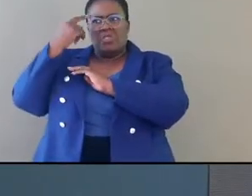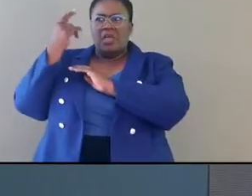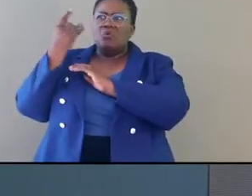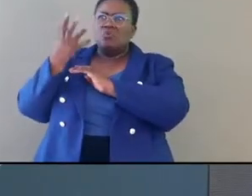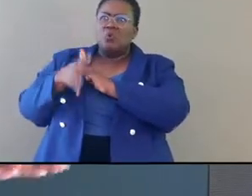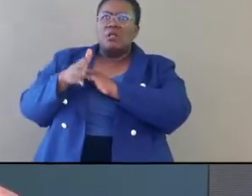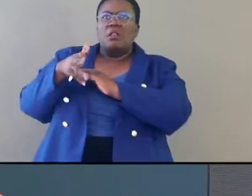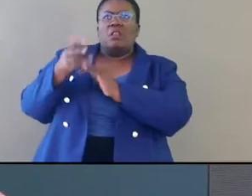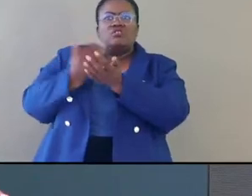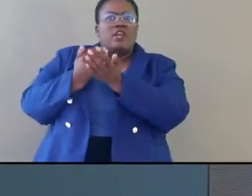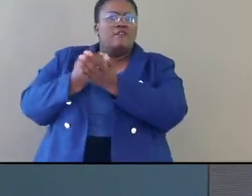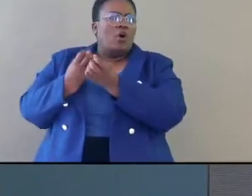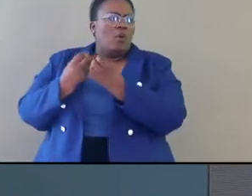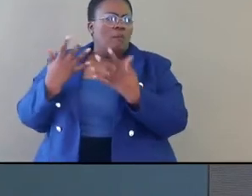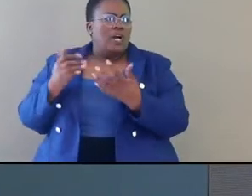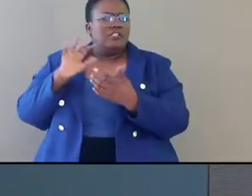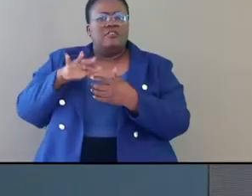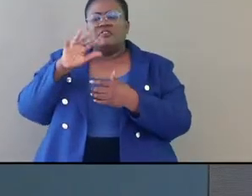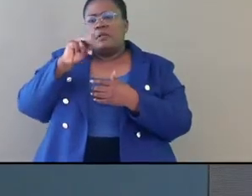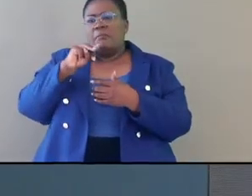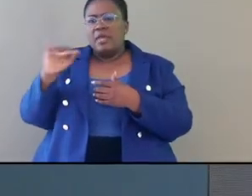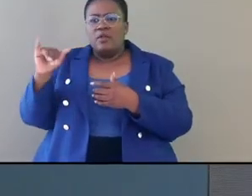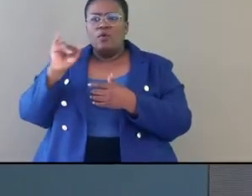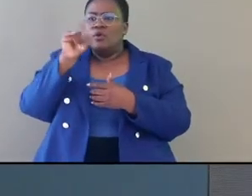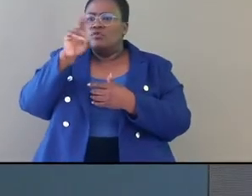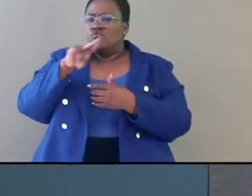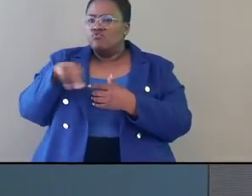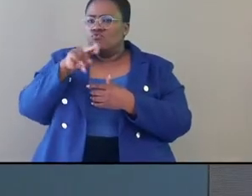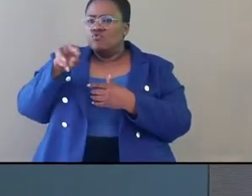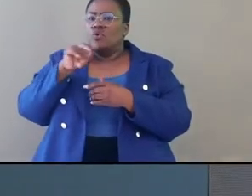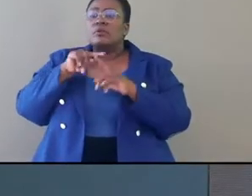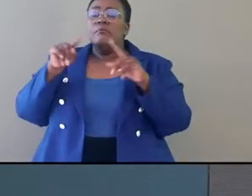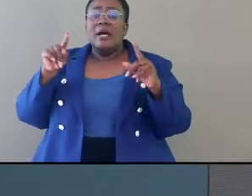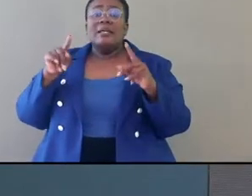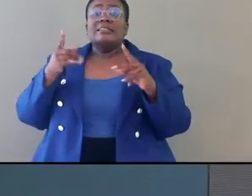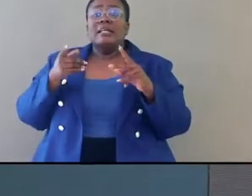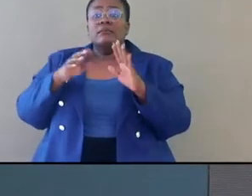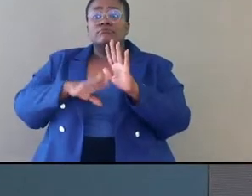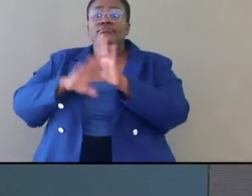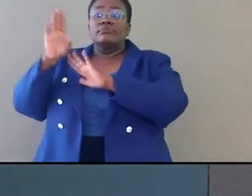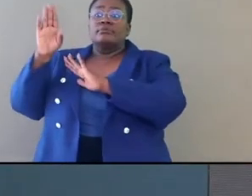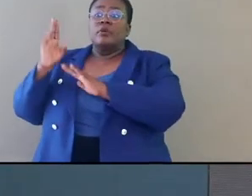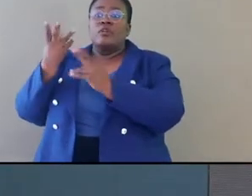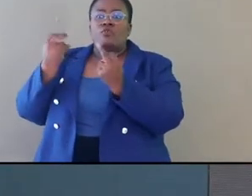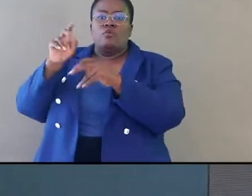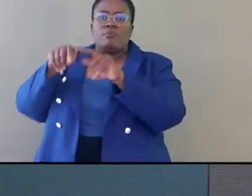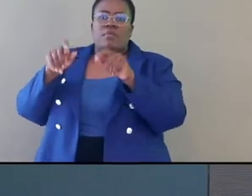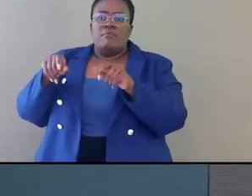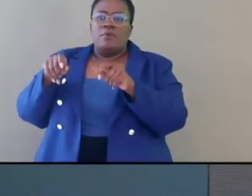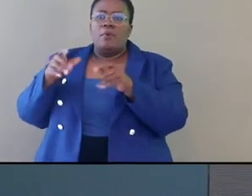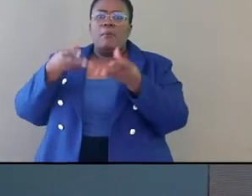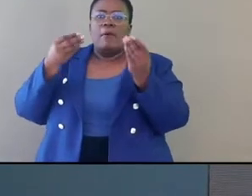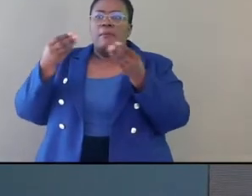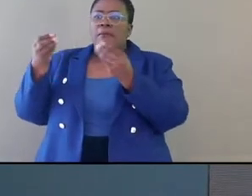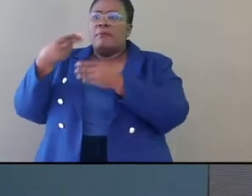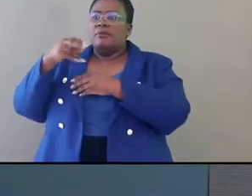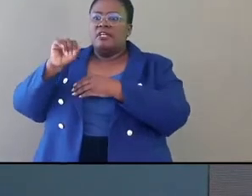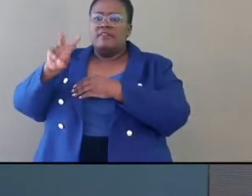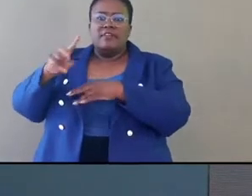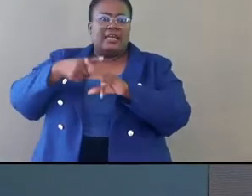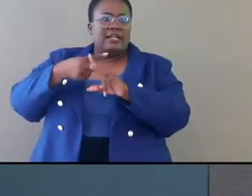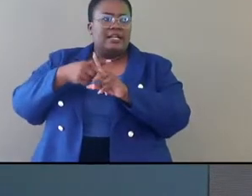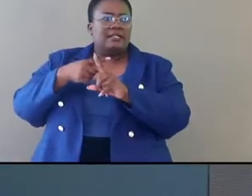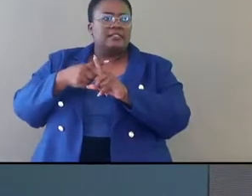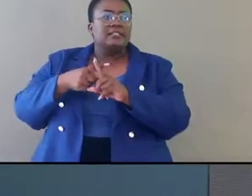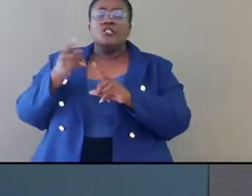50 million euros or whatever but what happened is that they ended up having a spike in new people getting infected with HIV and AIDS and you can only